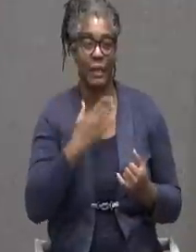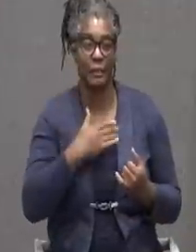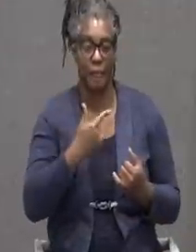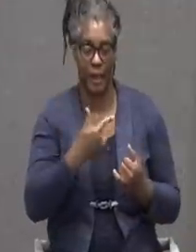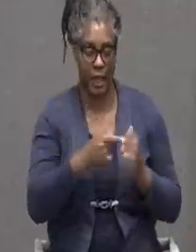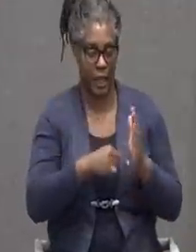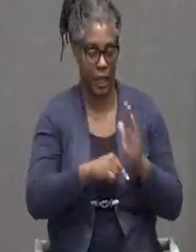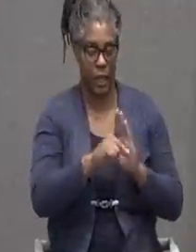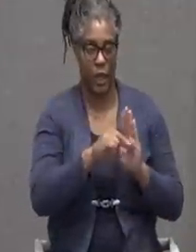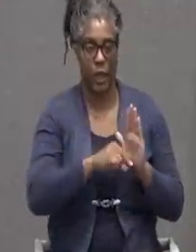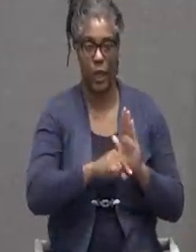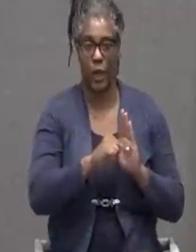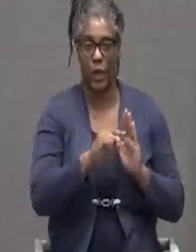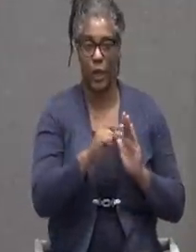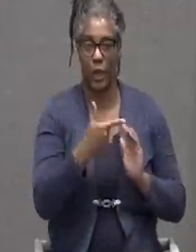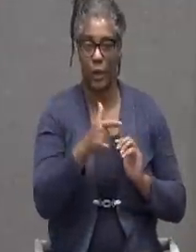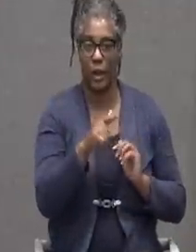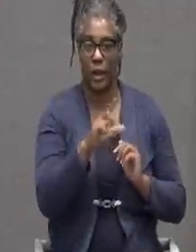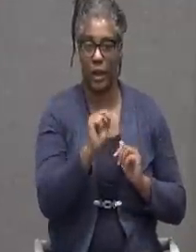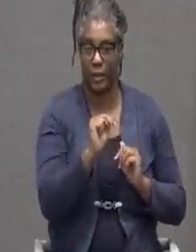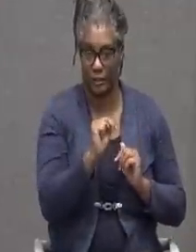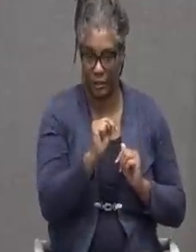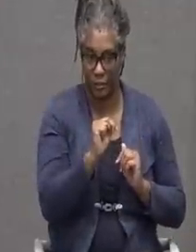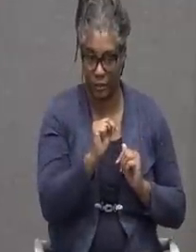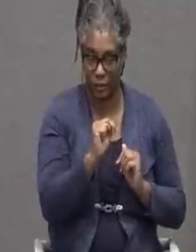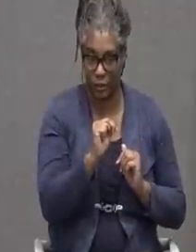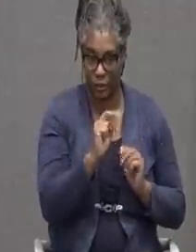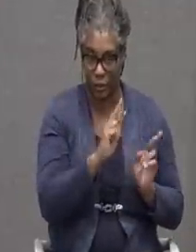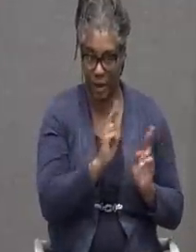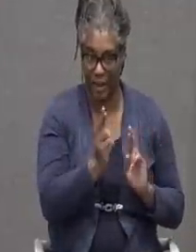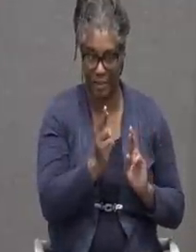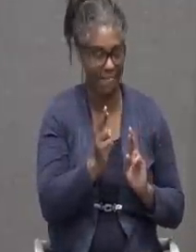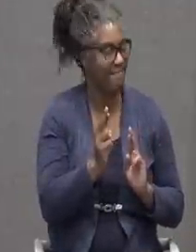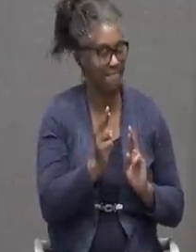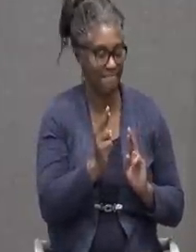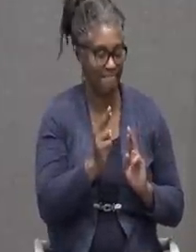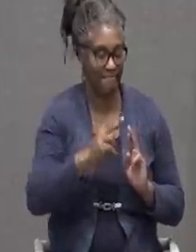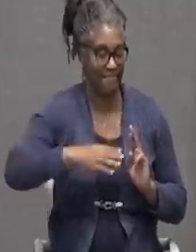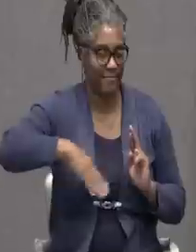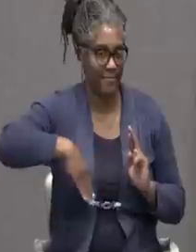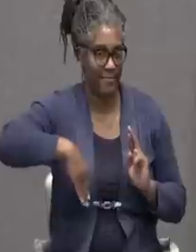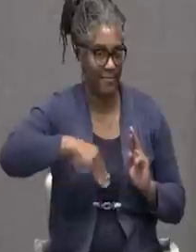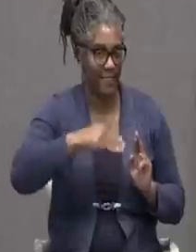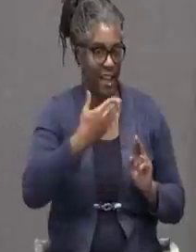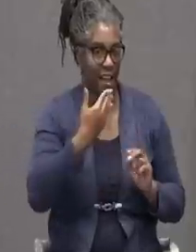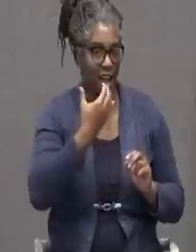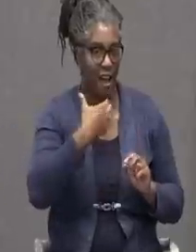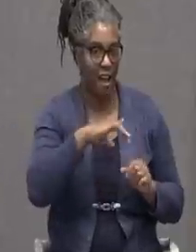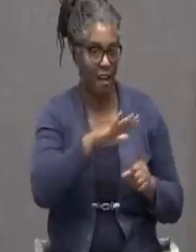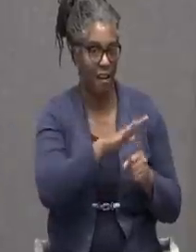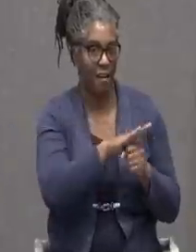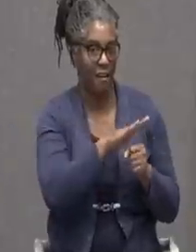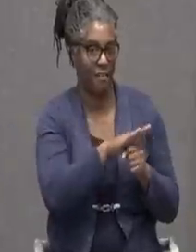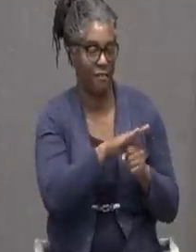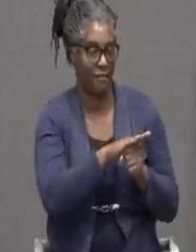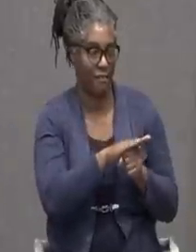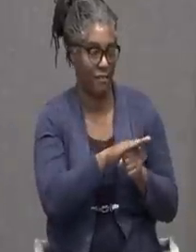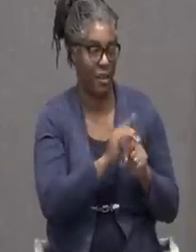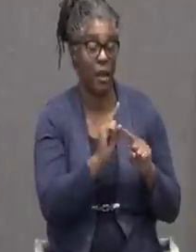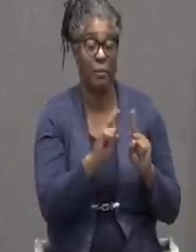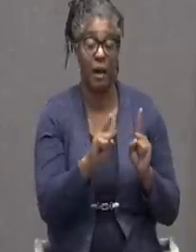Nope, it is not hot enough yet, but that's okay. I have my handy dandy,